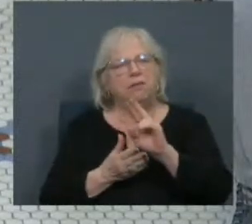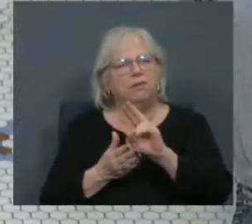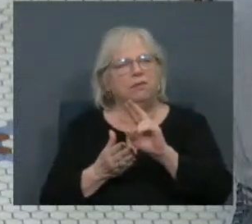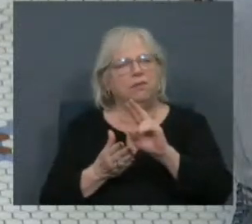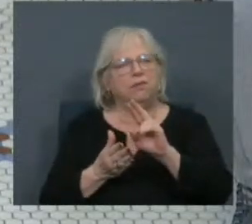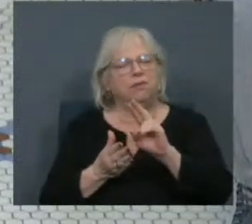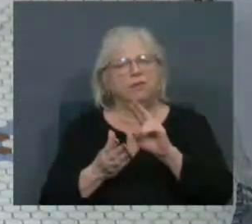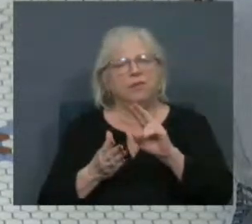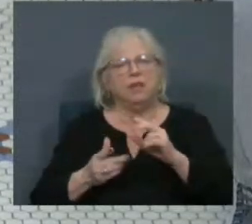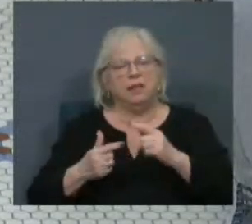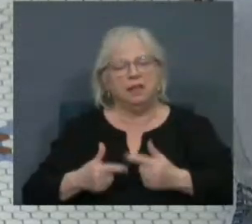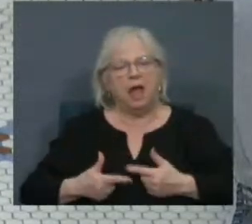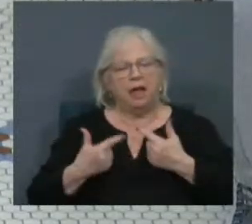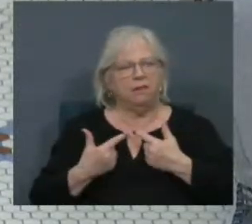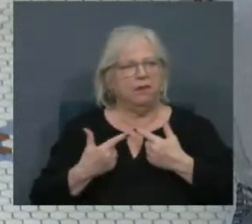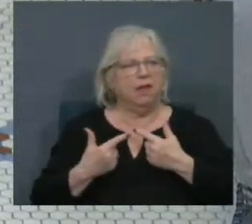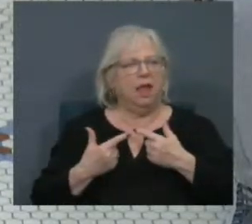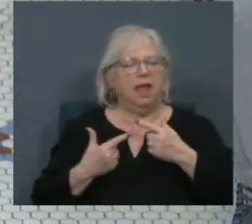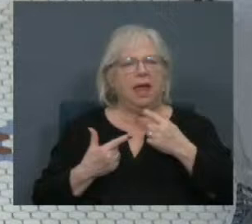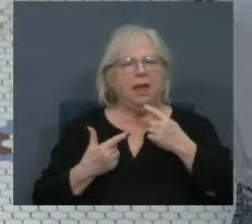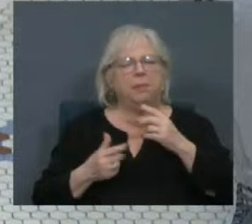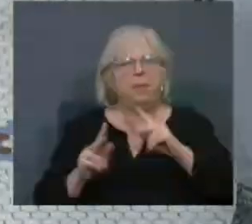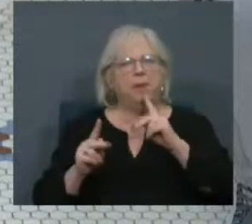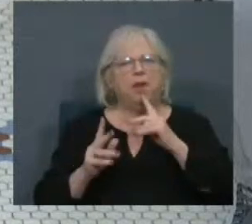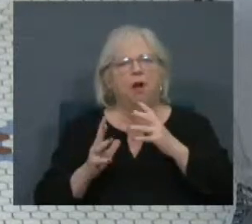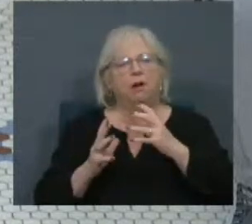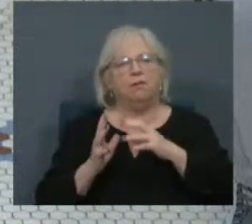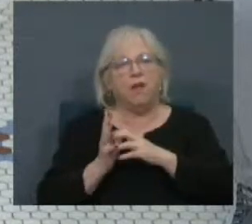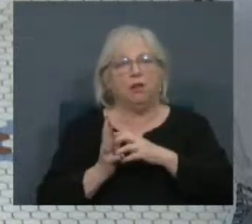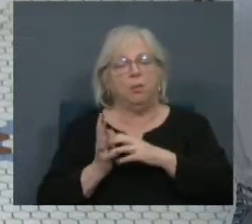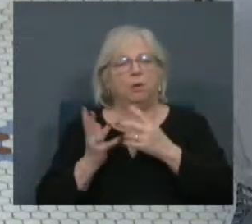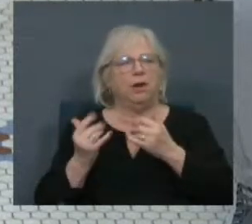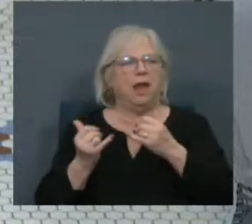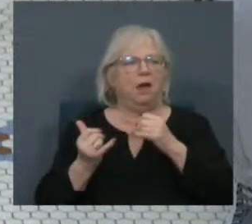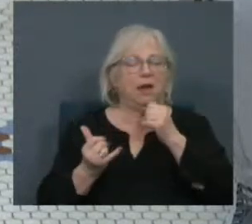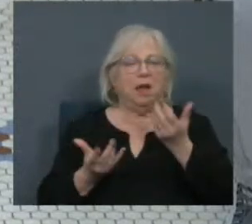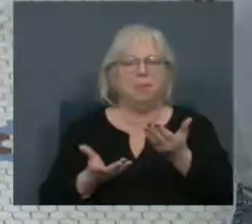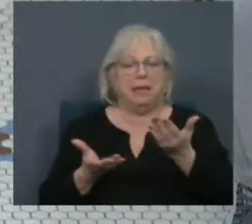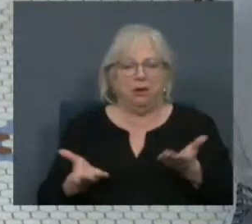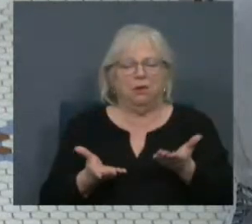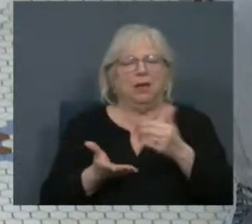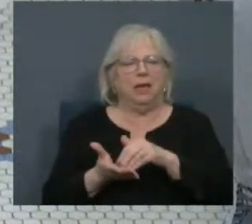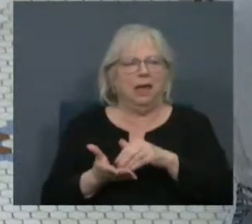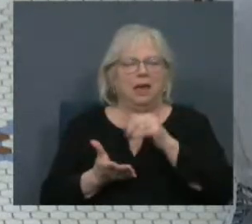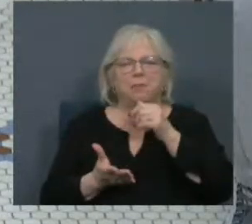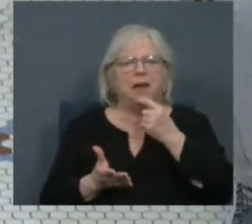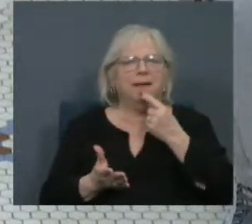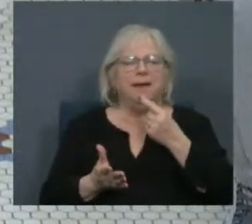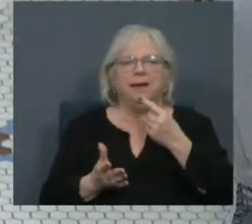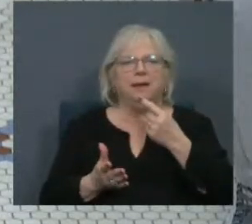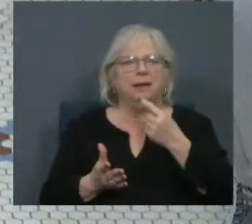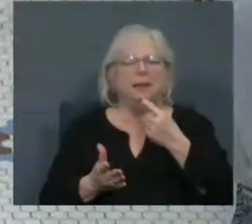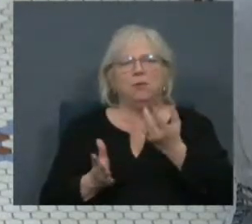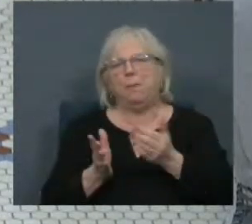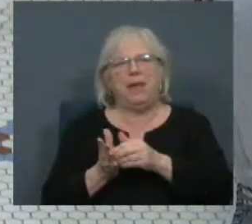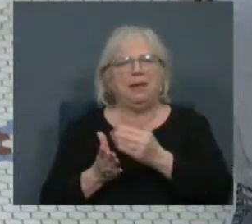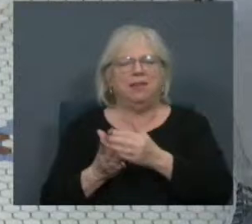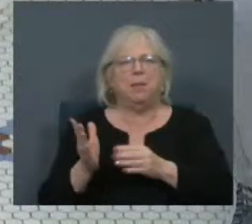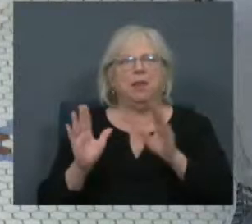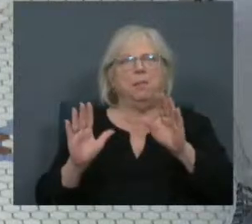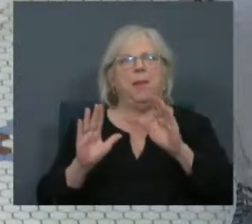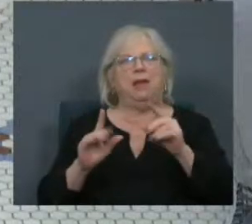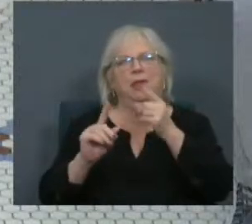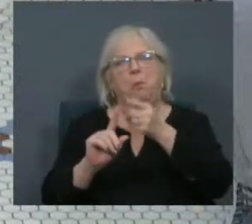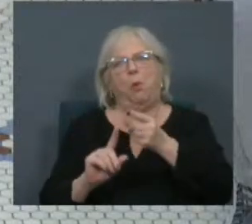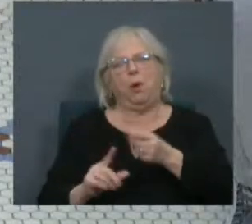vulnerable in our community? And I feel like I'm back here again. I'm not going to reiterate some of the amazing points that have already been made by my colleagues here, but I want to